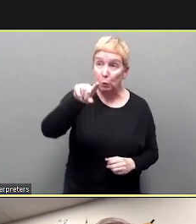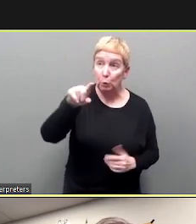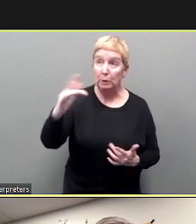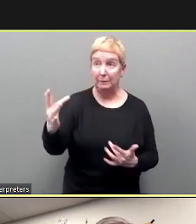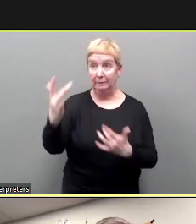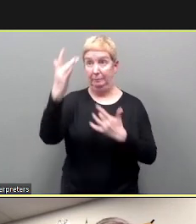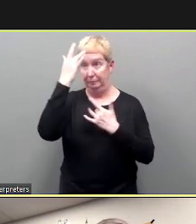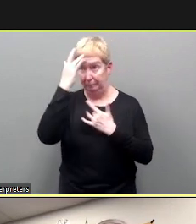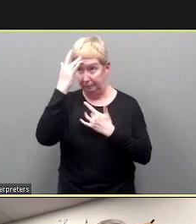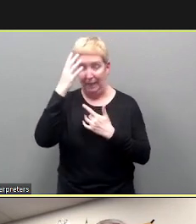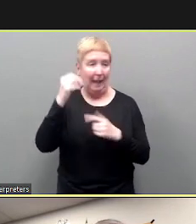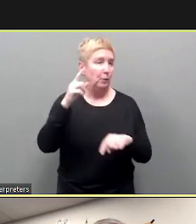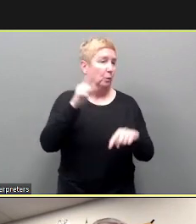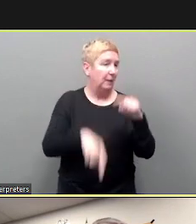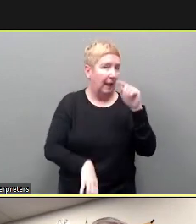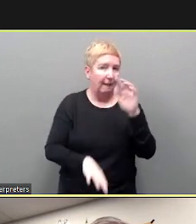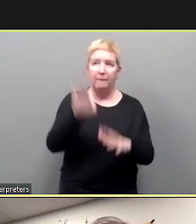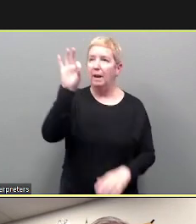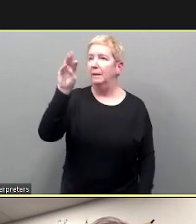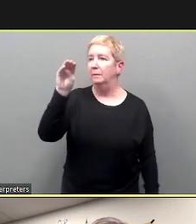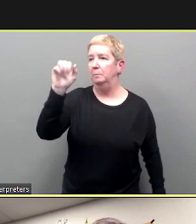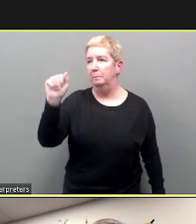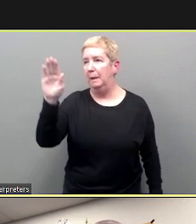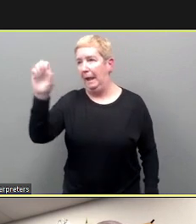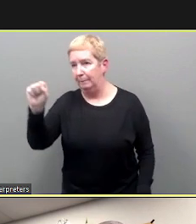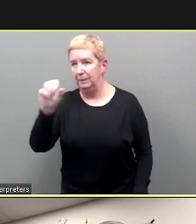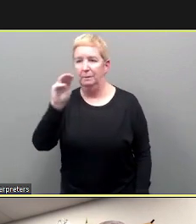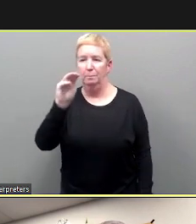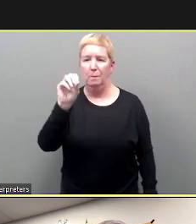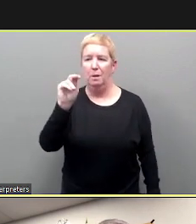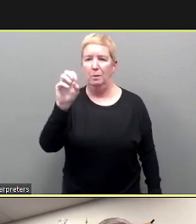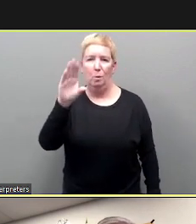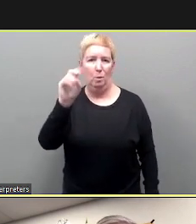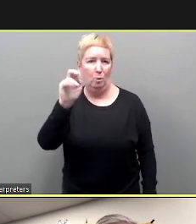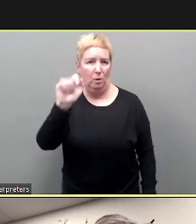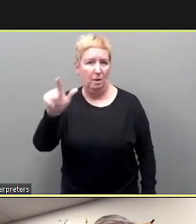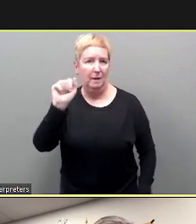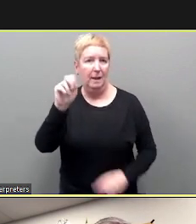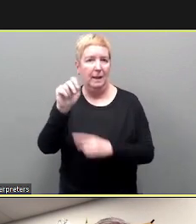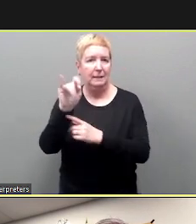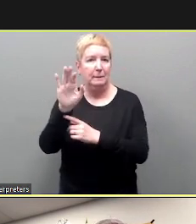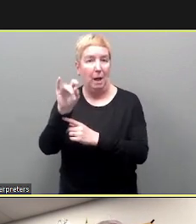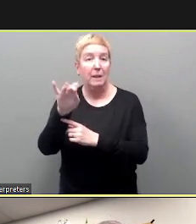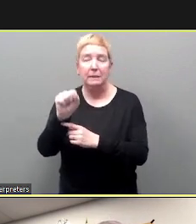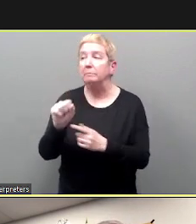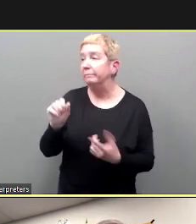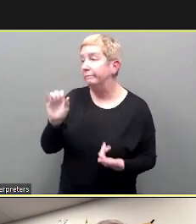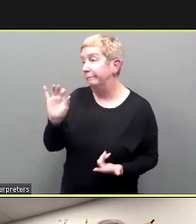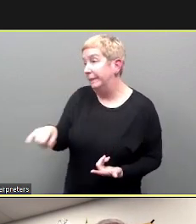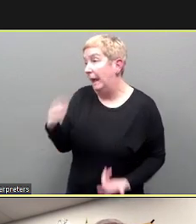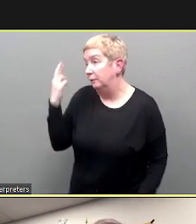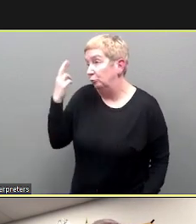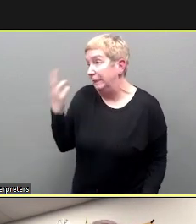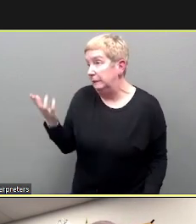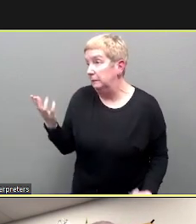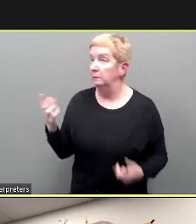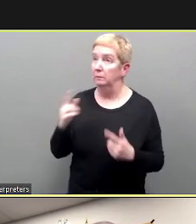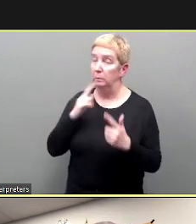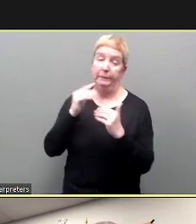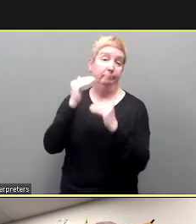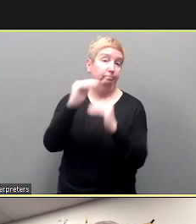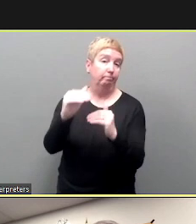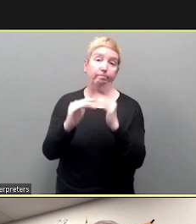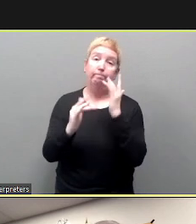monoclonal antibodies, particularly in the next 2 weeks, this will be why. And we are working very